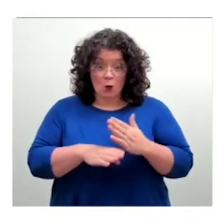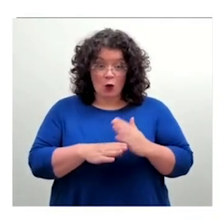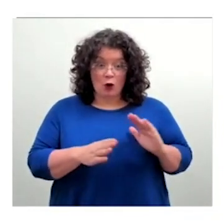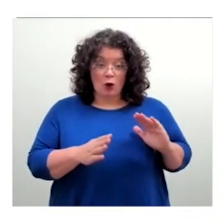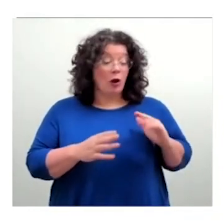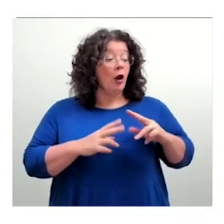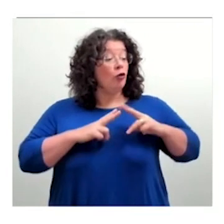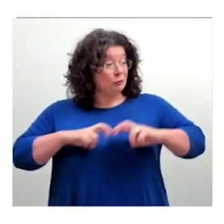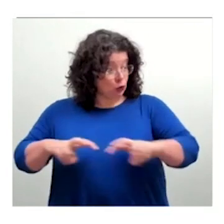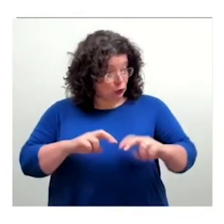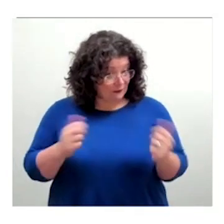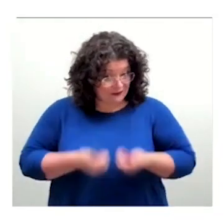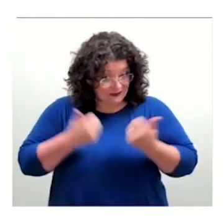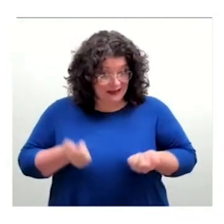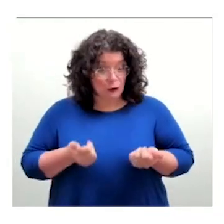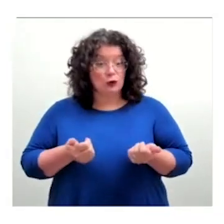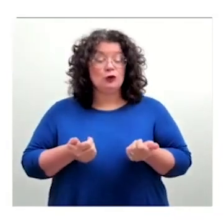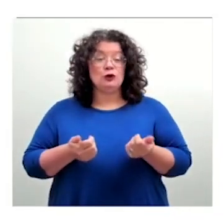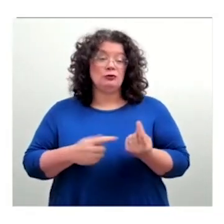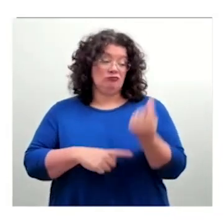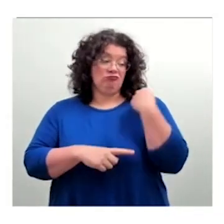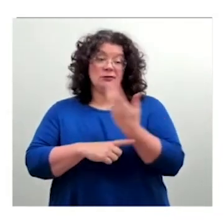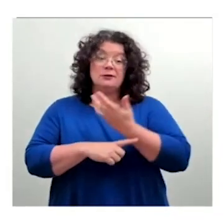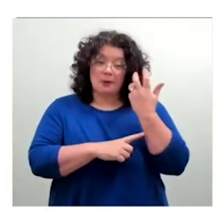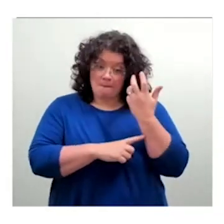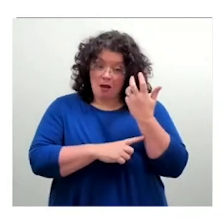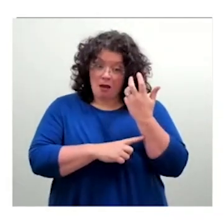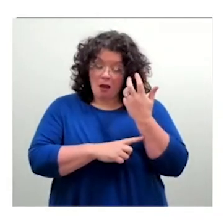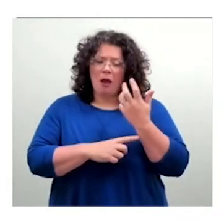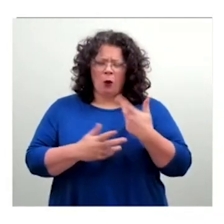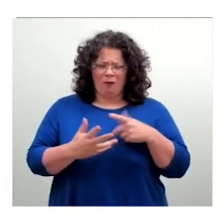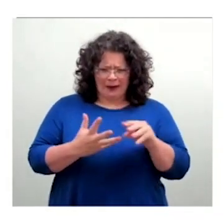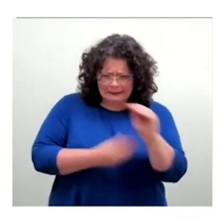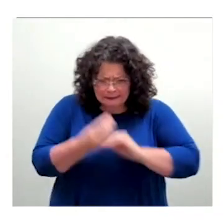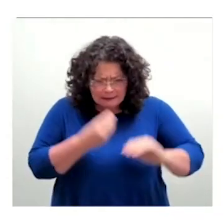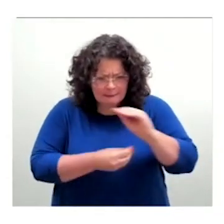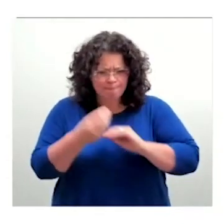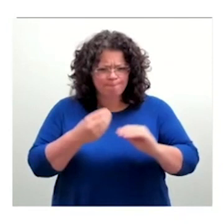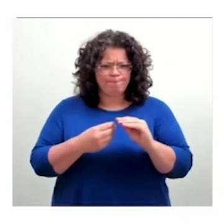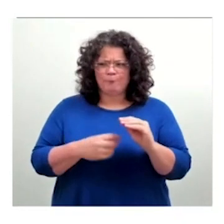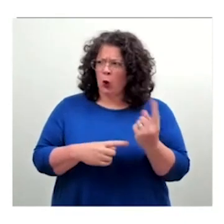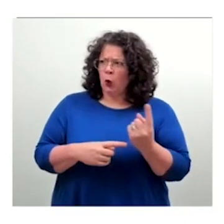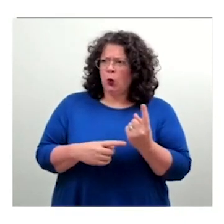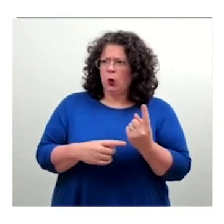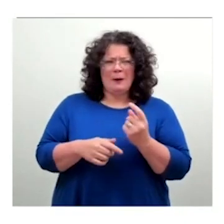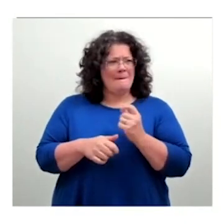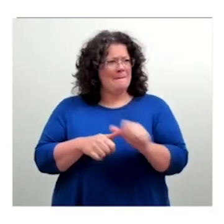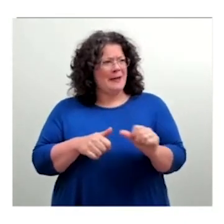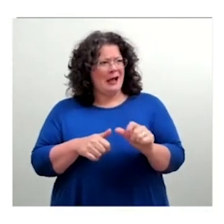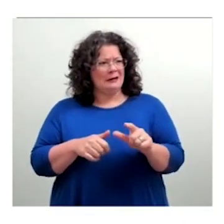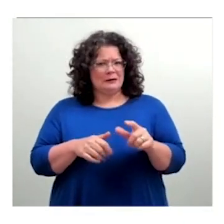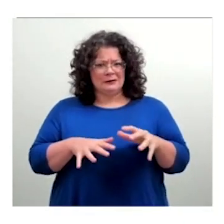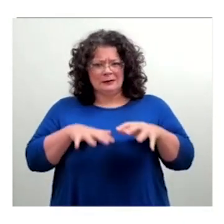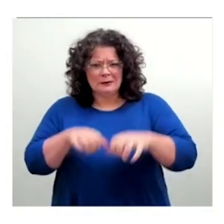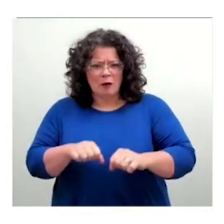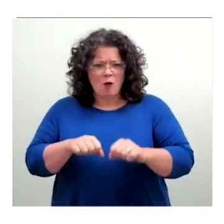for developing this type of technology and basically commercializing it, because there's no point in doing something just from a